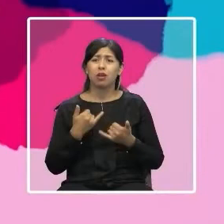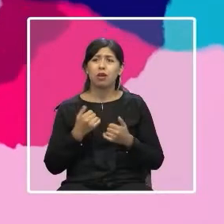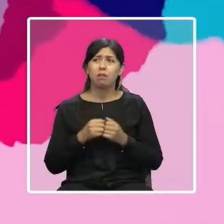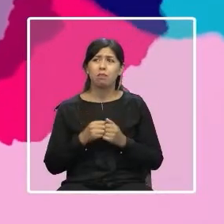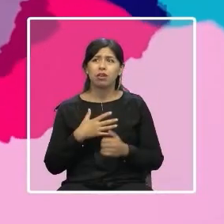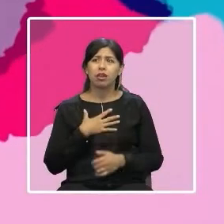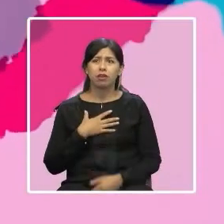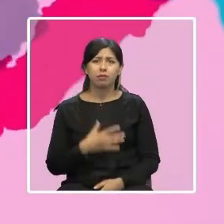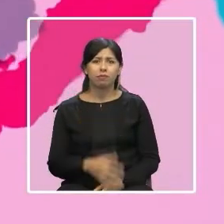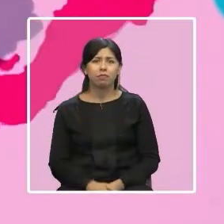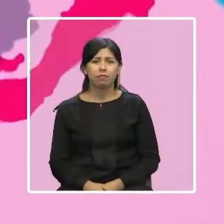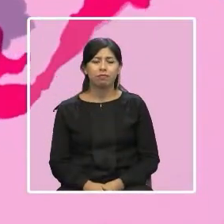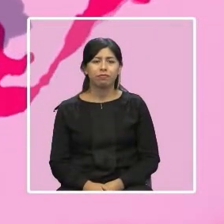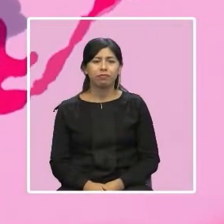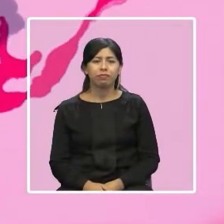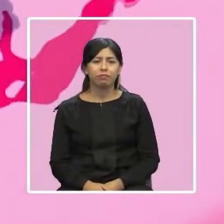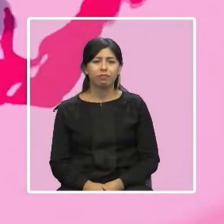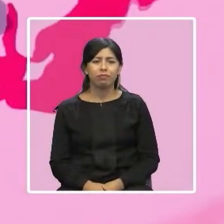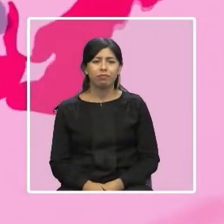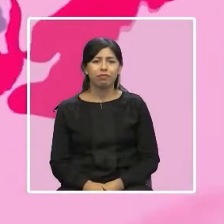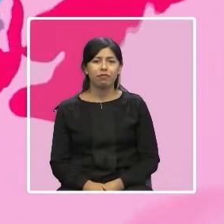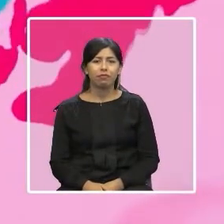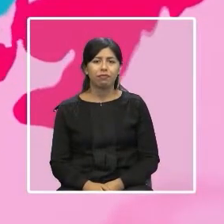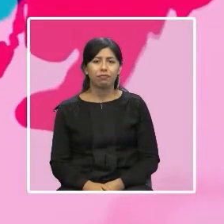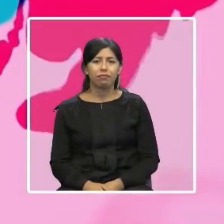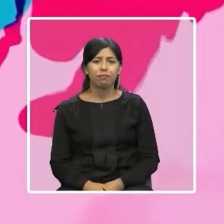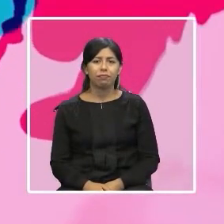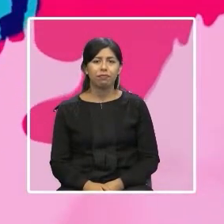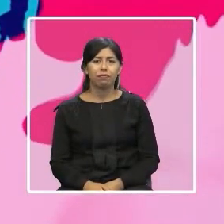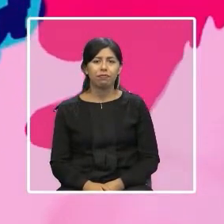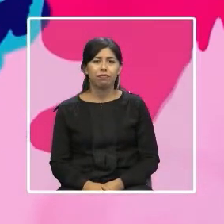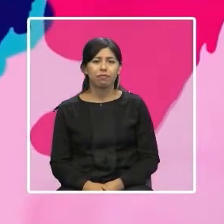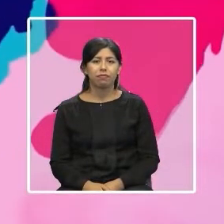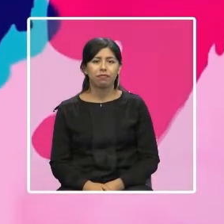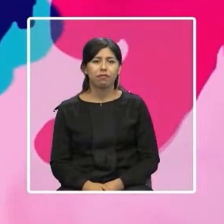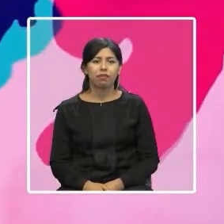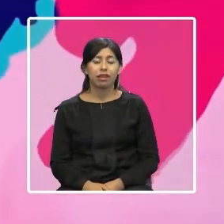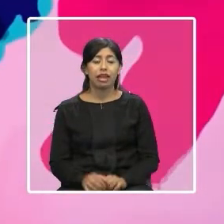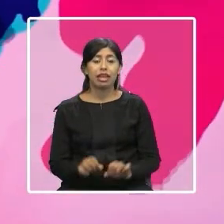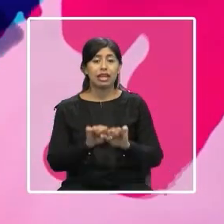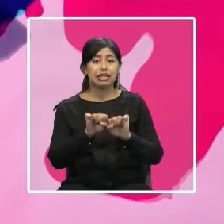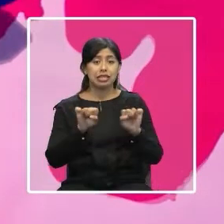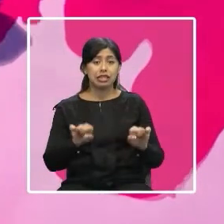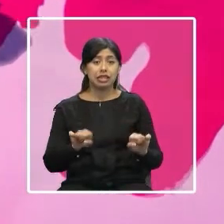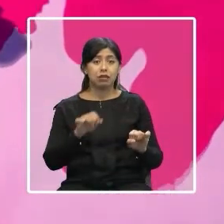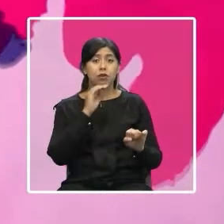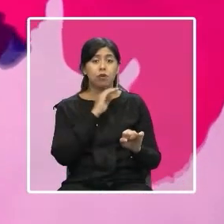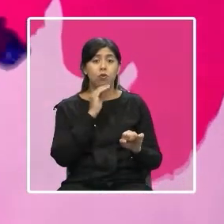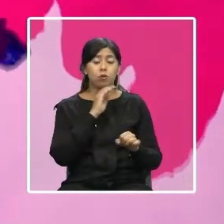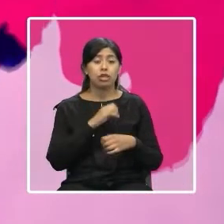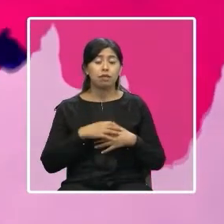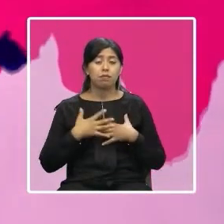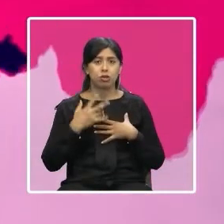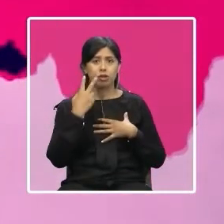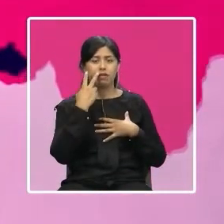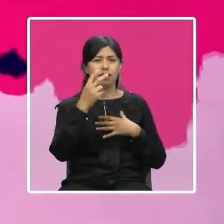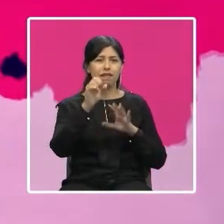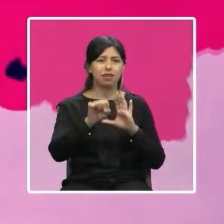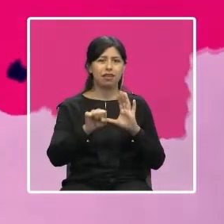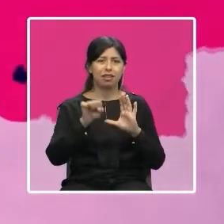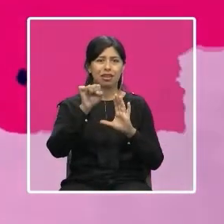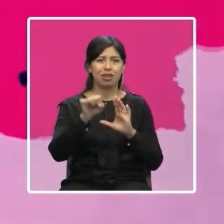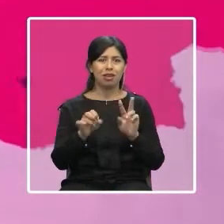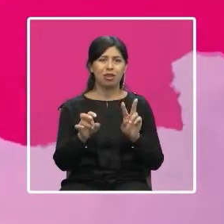adaptive systems using emotions, as you see in these two movies, modify how we will socialize with machines.